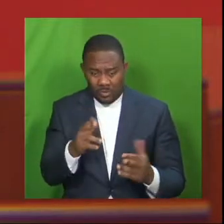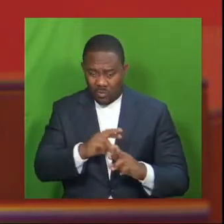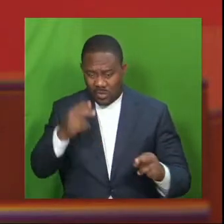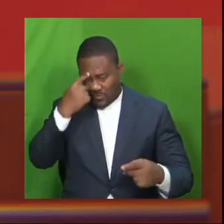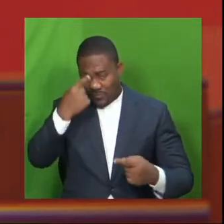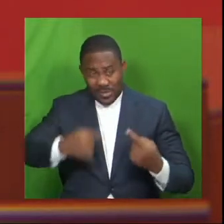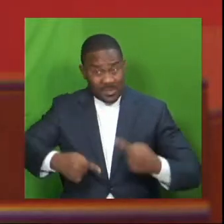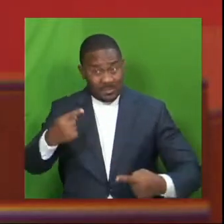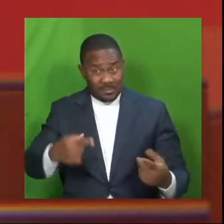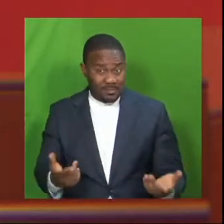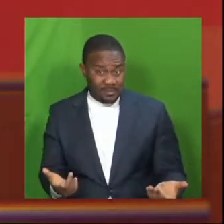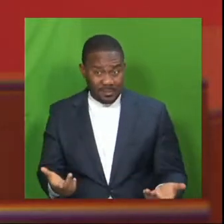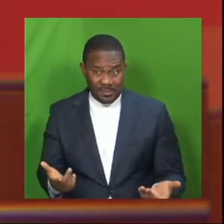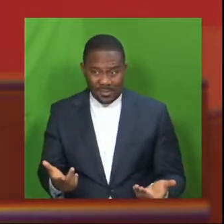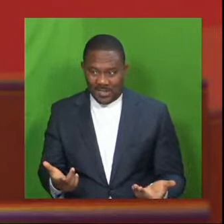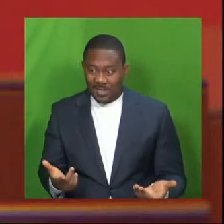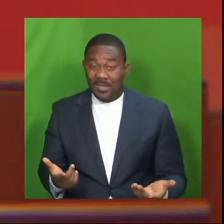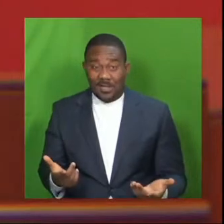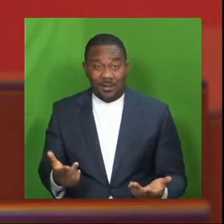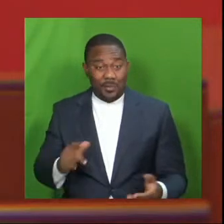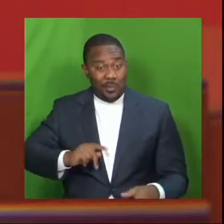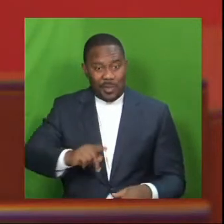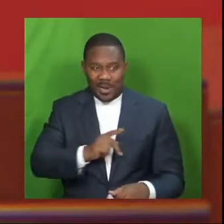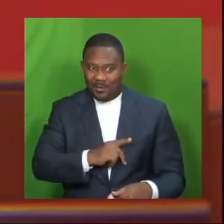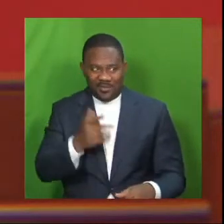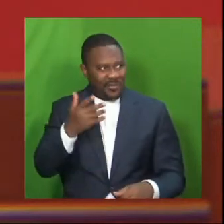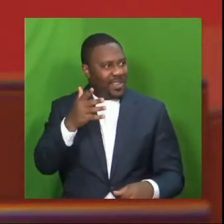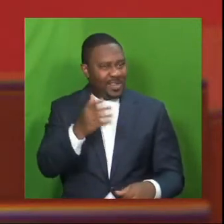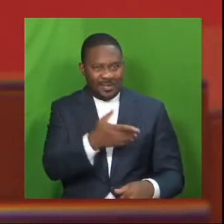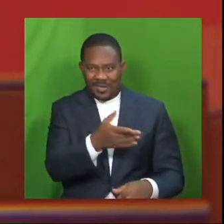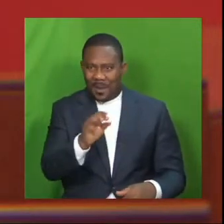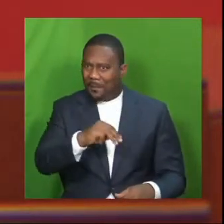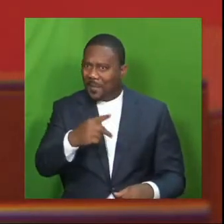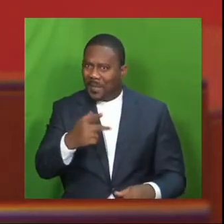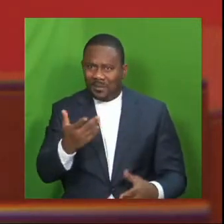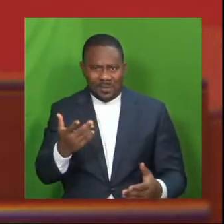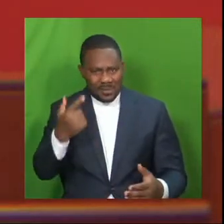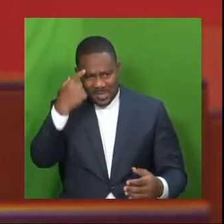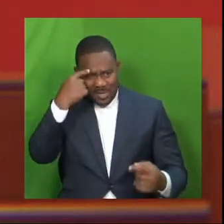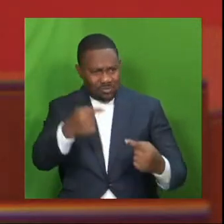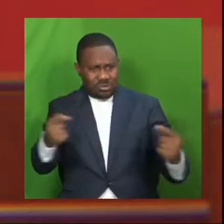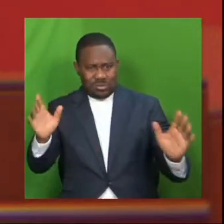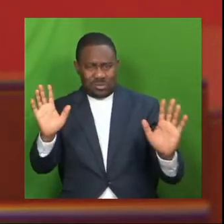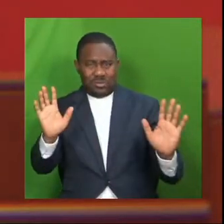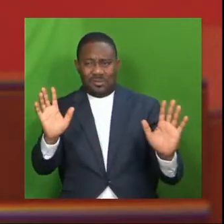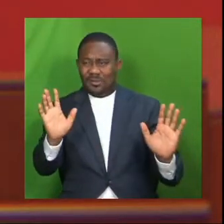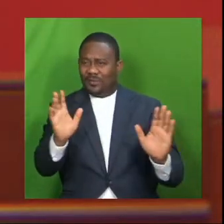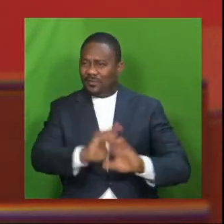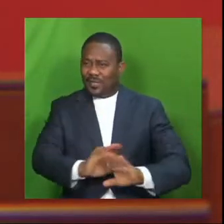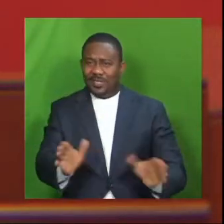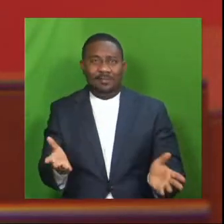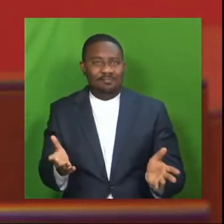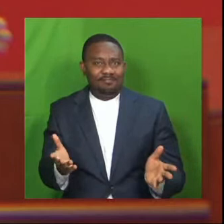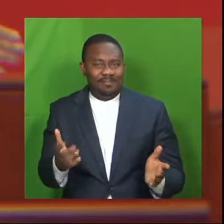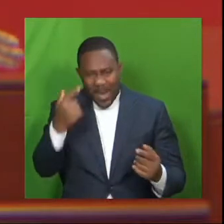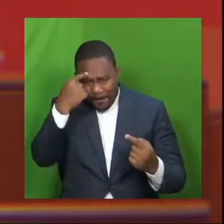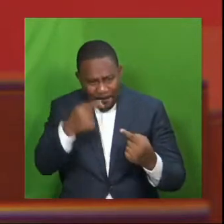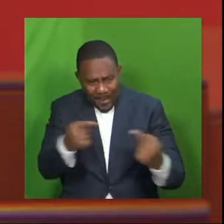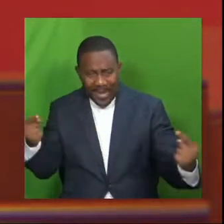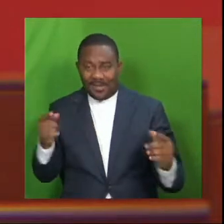House has already given me an indication of a disagreement with that position. And